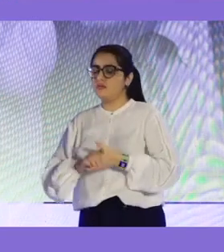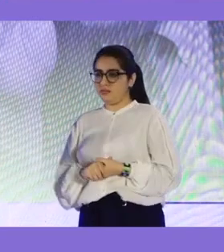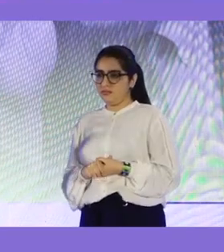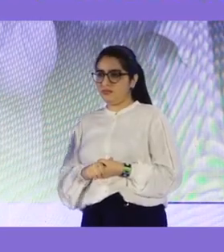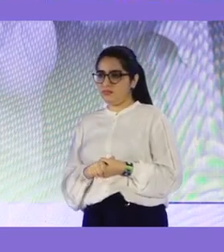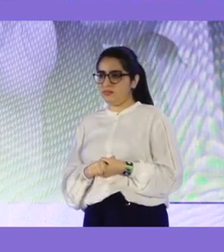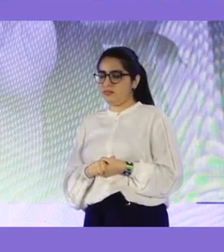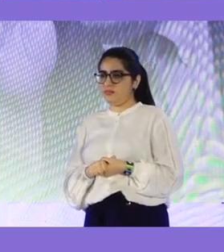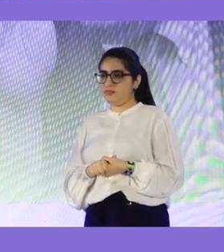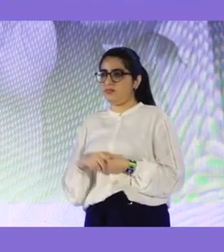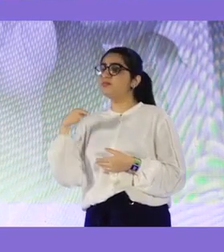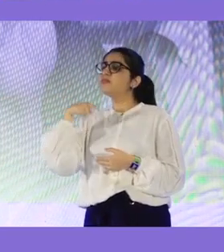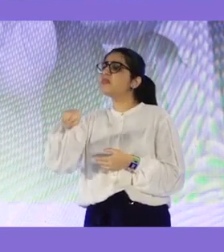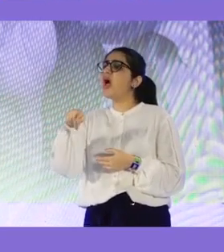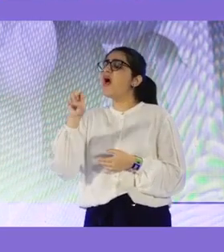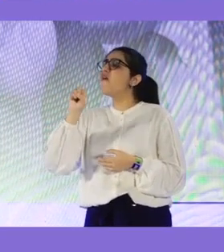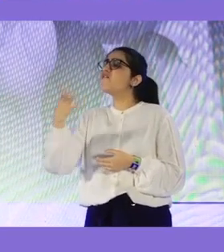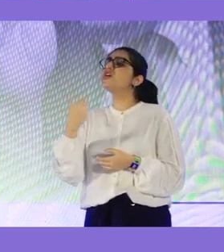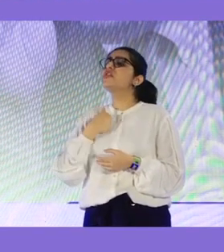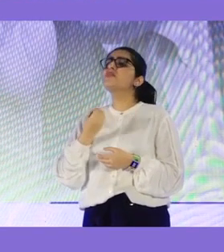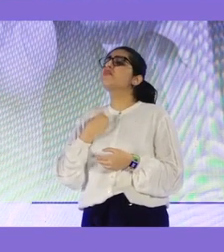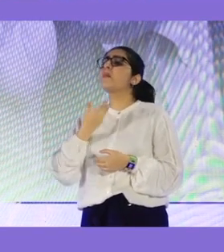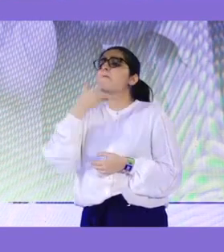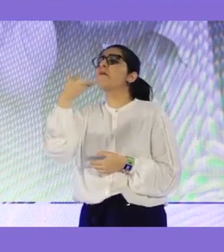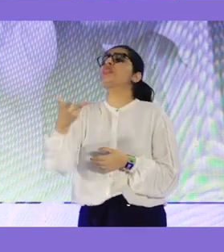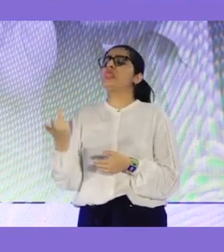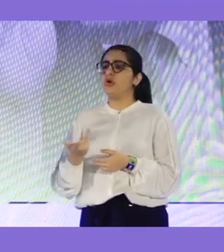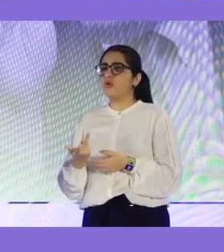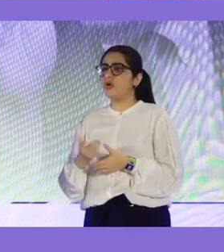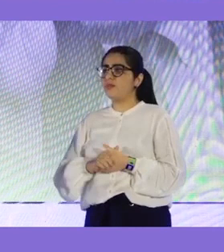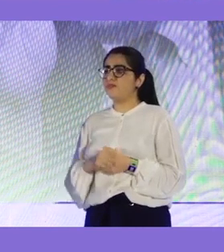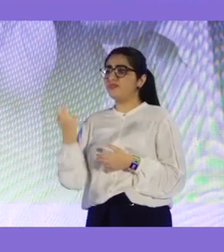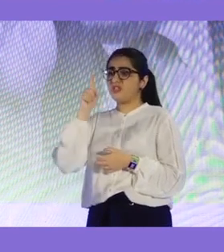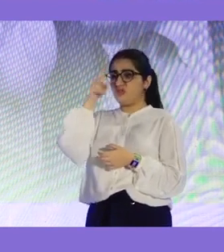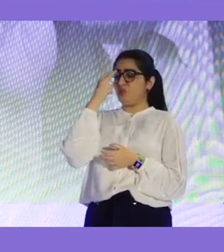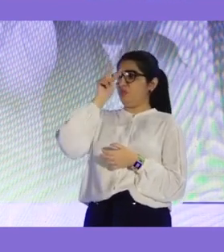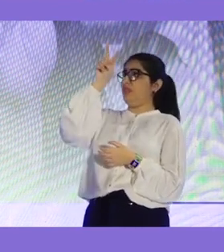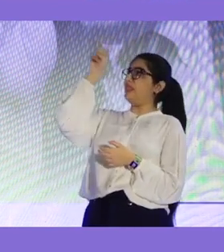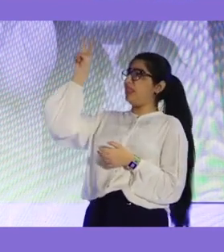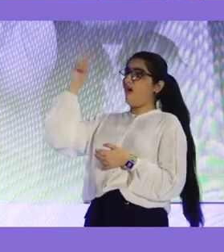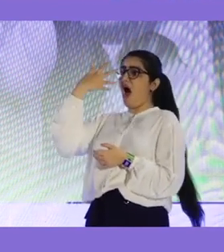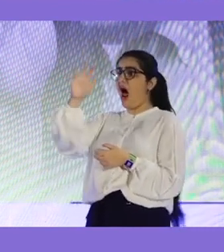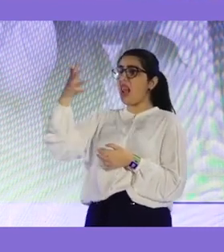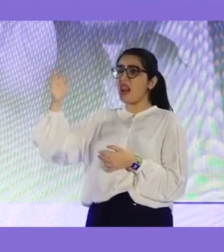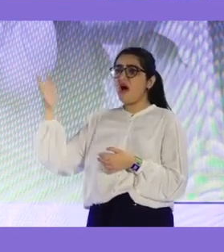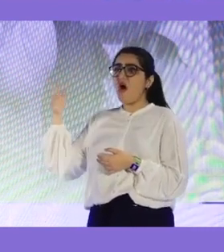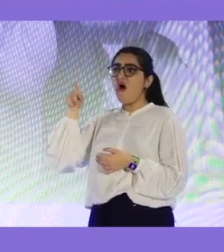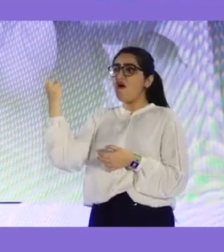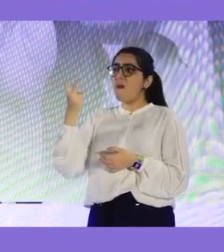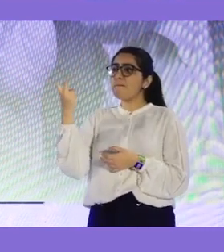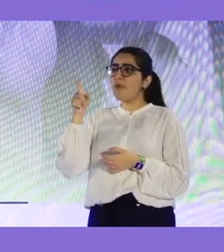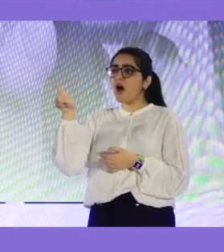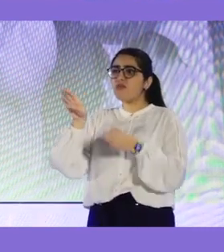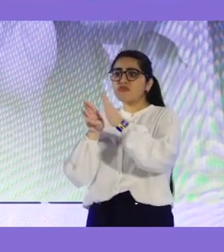And the reason I say that, looking at the world, living in the US and so on and so forth, when systems mature, it is not